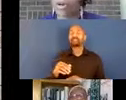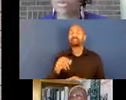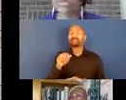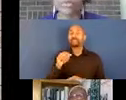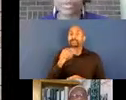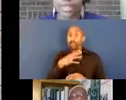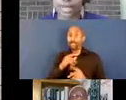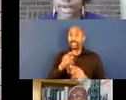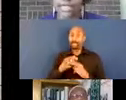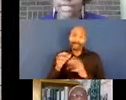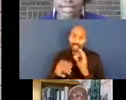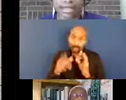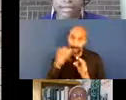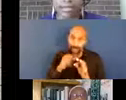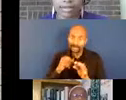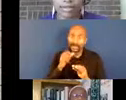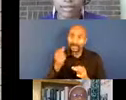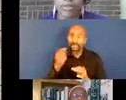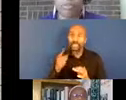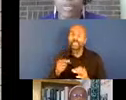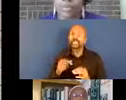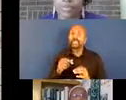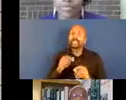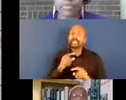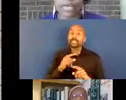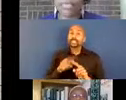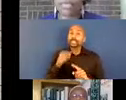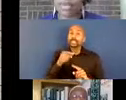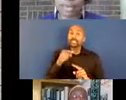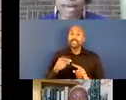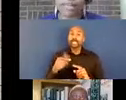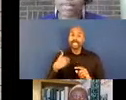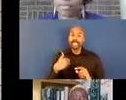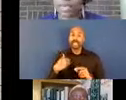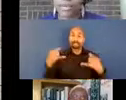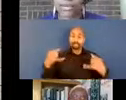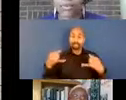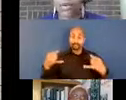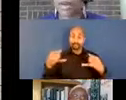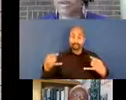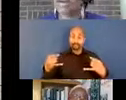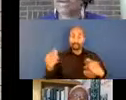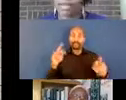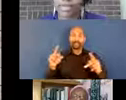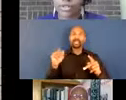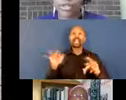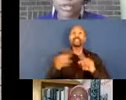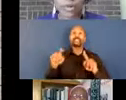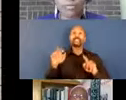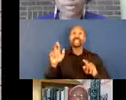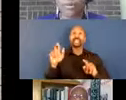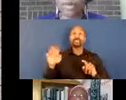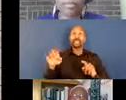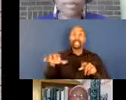more cultures edge each other, where people of different races occupy the same territory, where under,